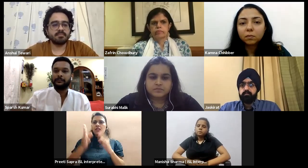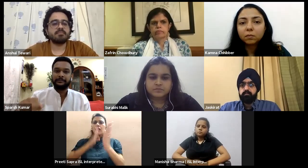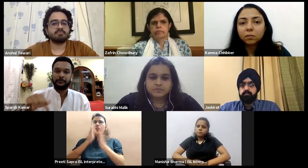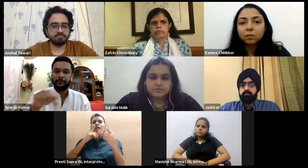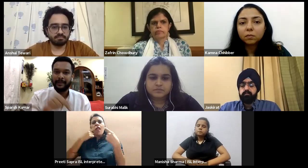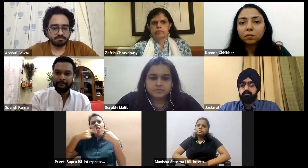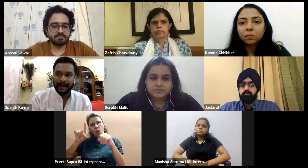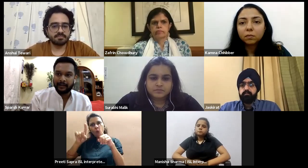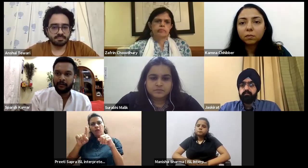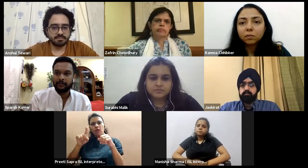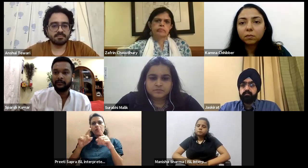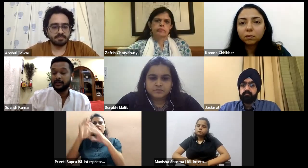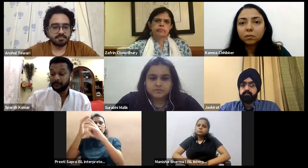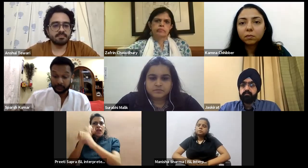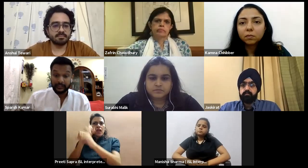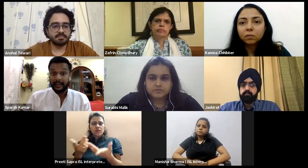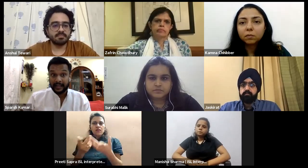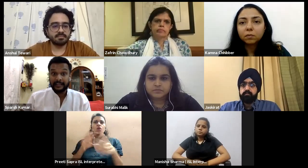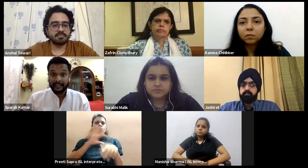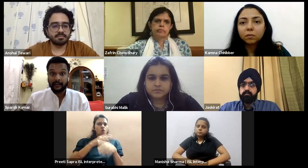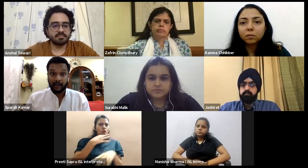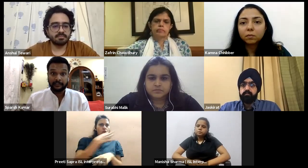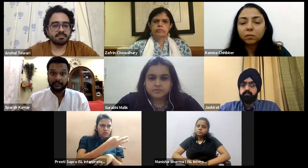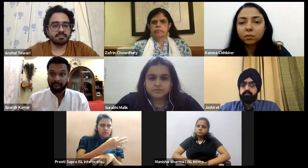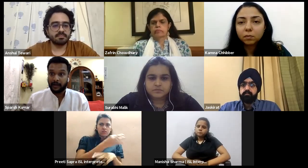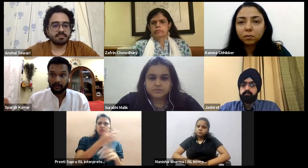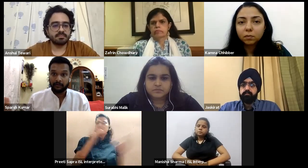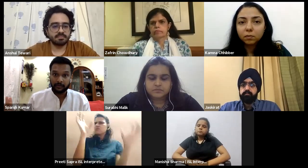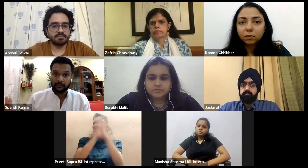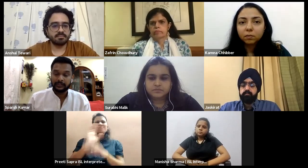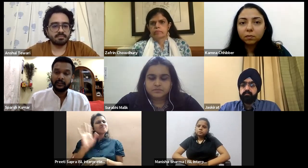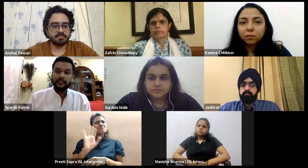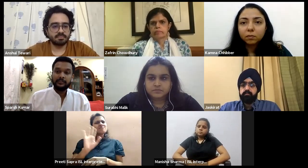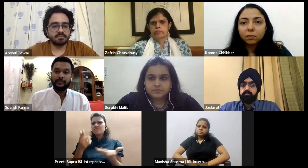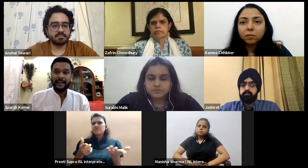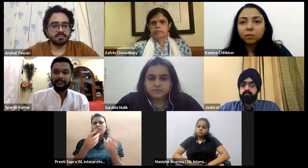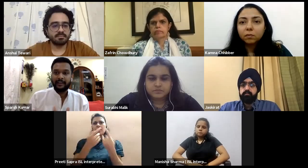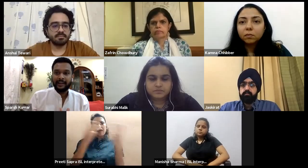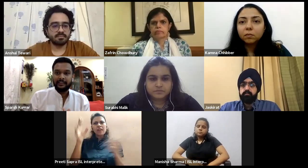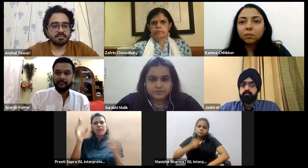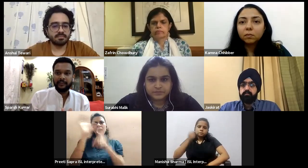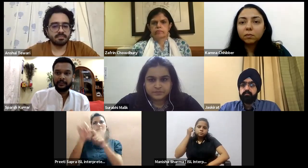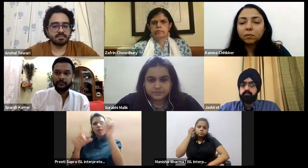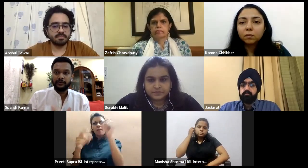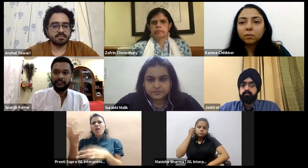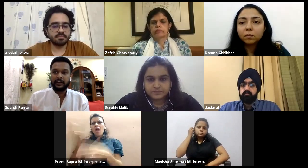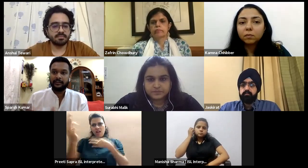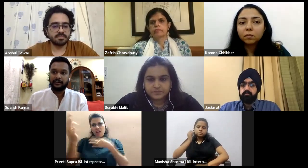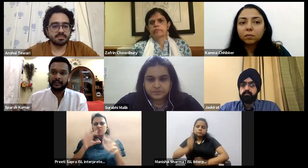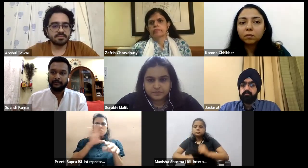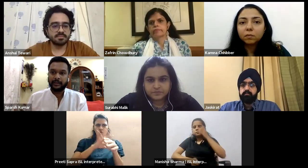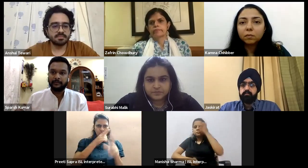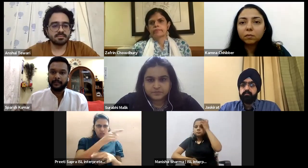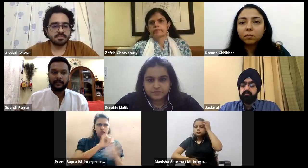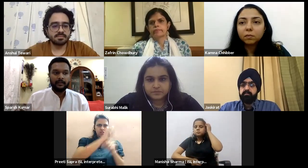traveling, or was it supposed to be made by a doctor, which was then again taken advantage of by a lot of crooks? So that is where I think fake news really